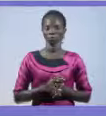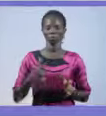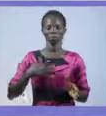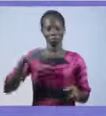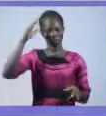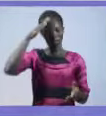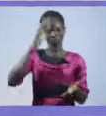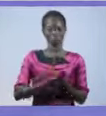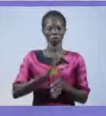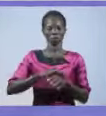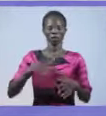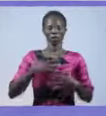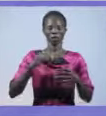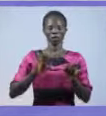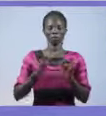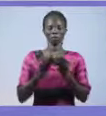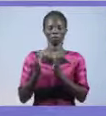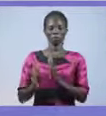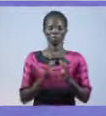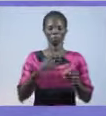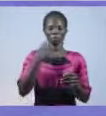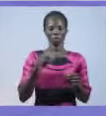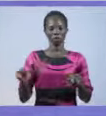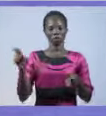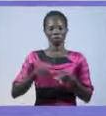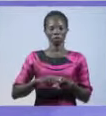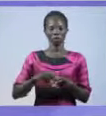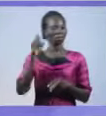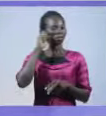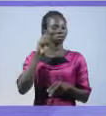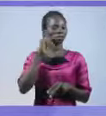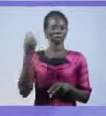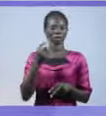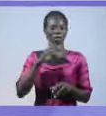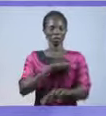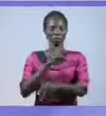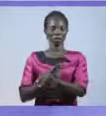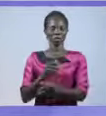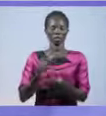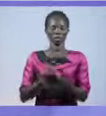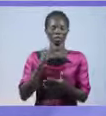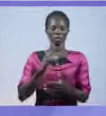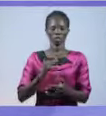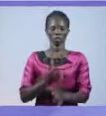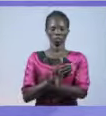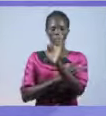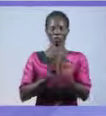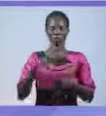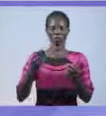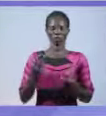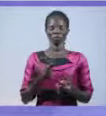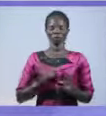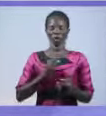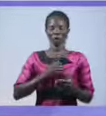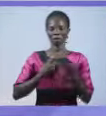My husband not like family planning. He said only natural. He said if Belen enter, my God will give us. I